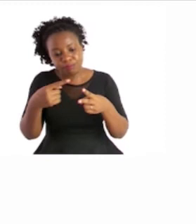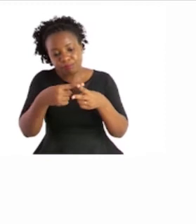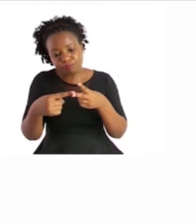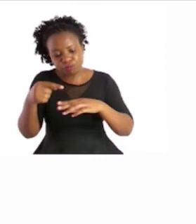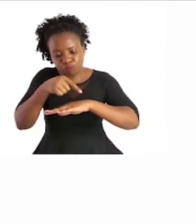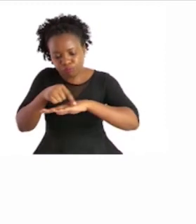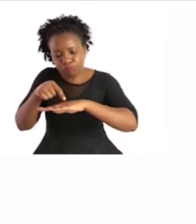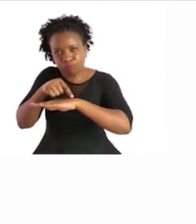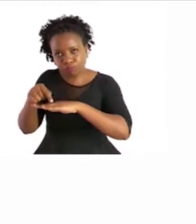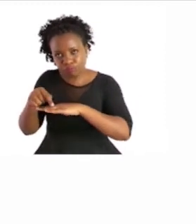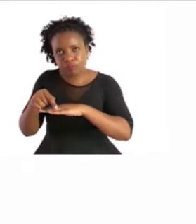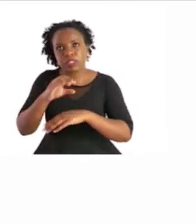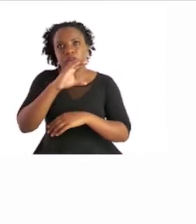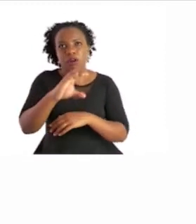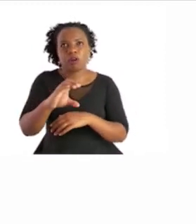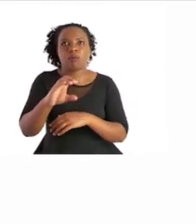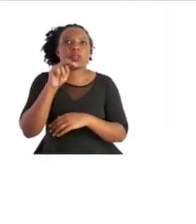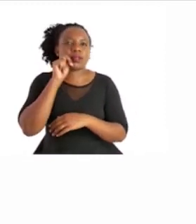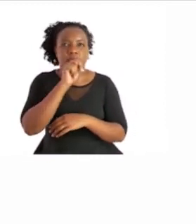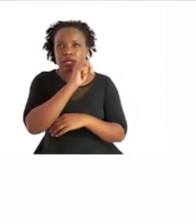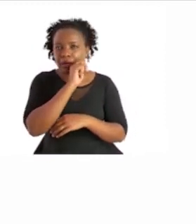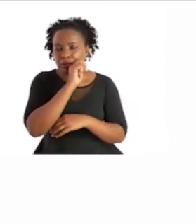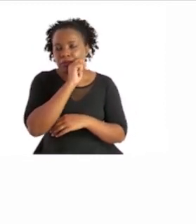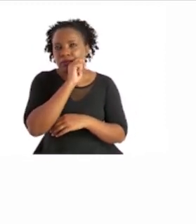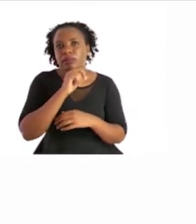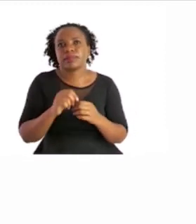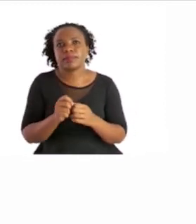underlined, are the nouns, are the common nouns.